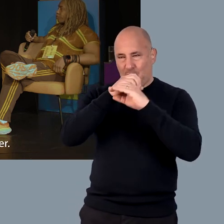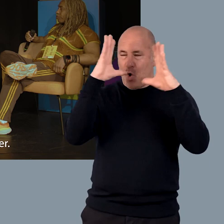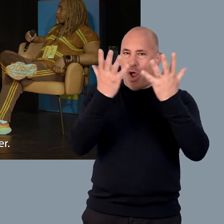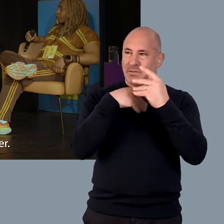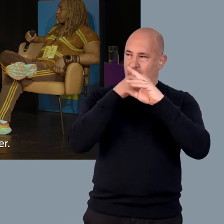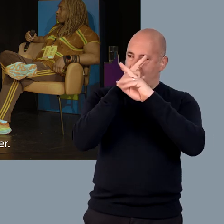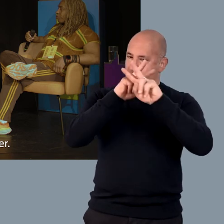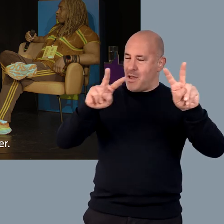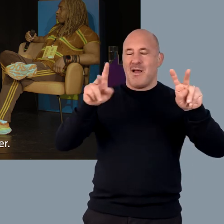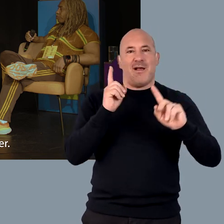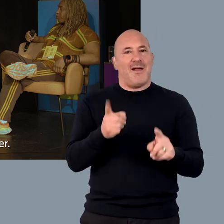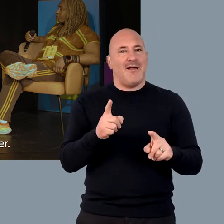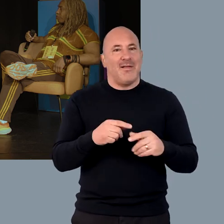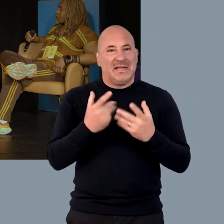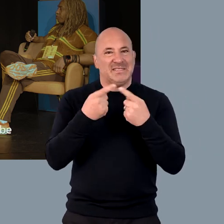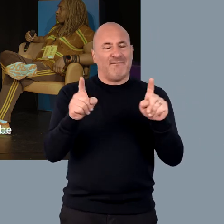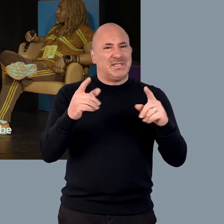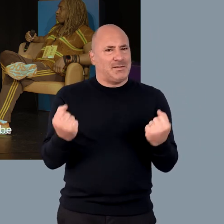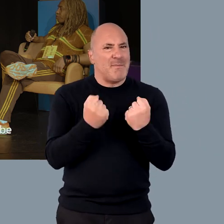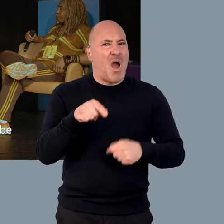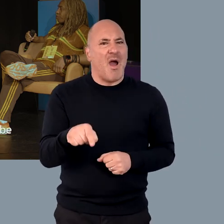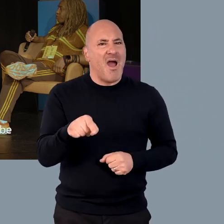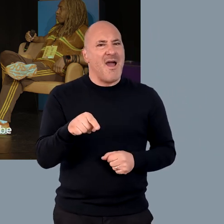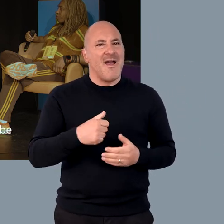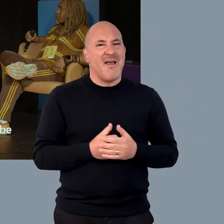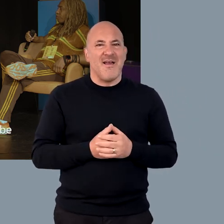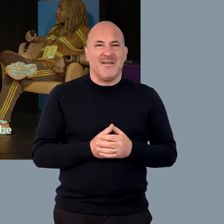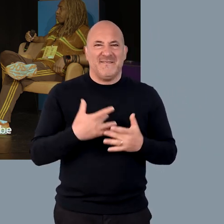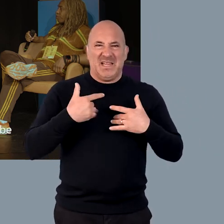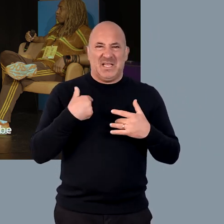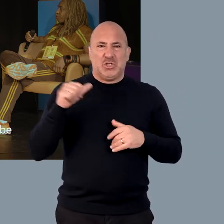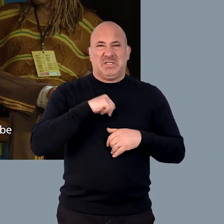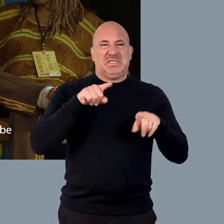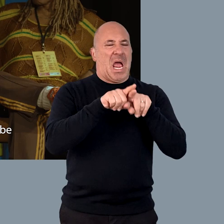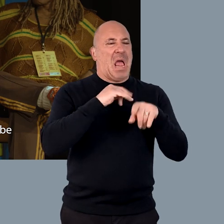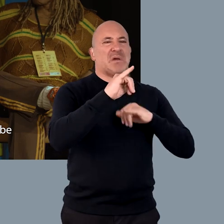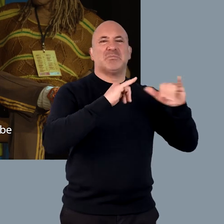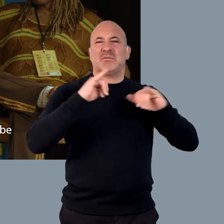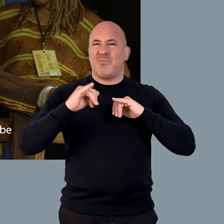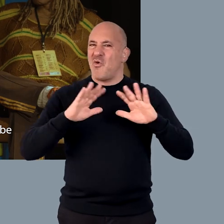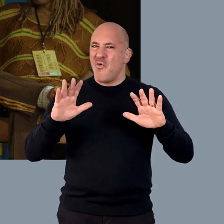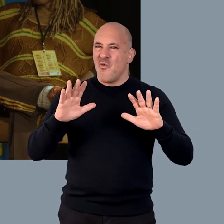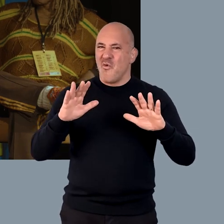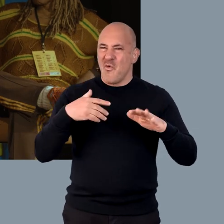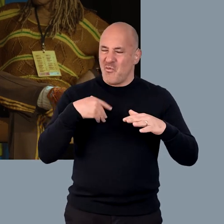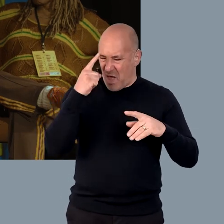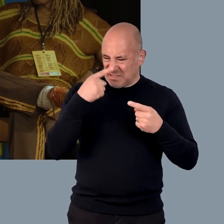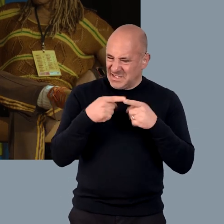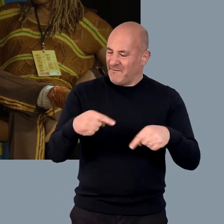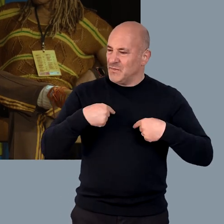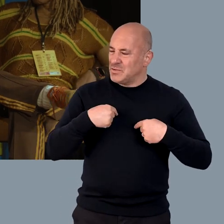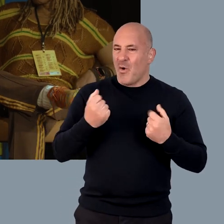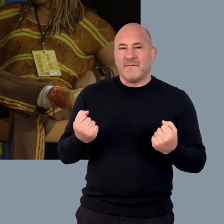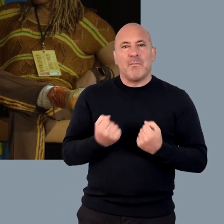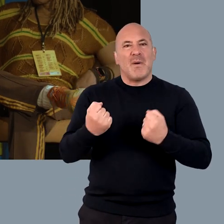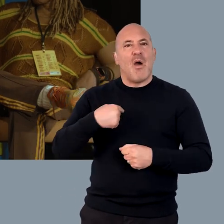You know difference is is a power and rather than like feeling like I should be the same as other people You know,